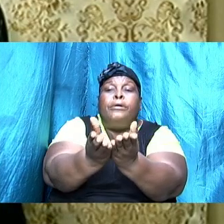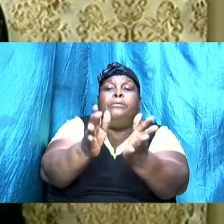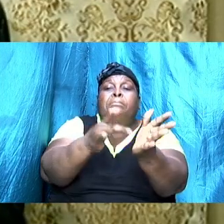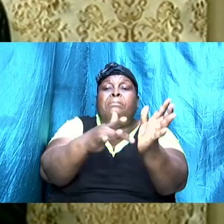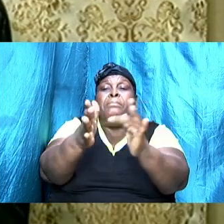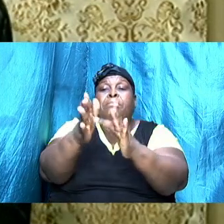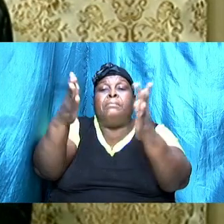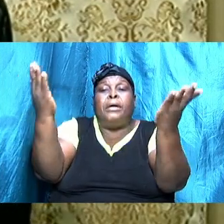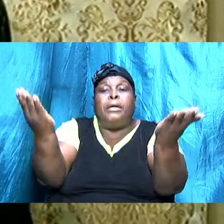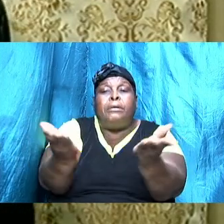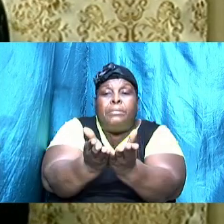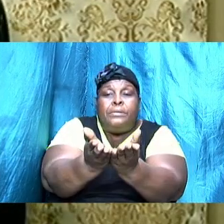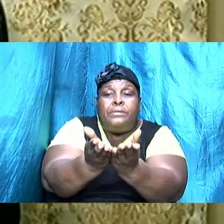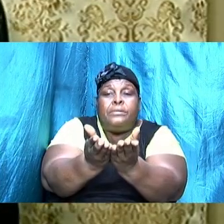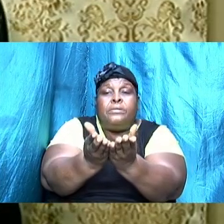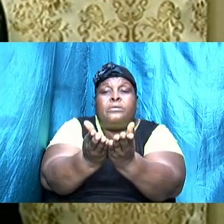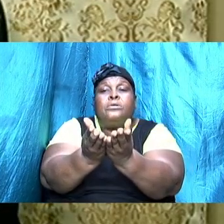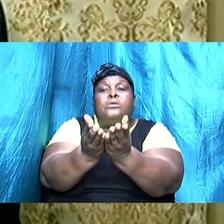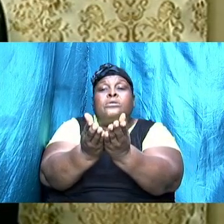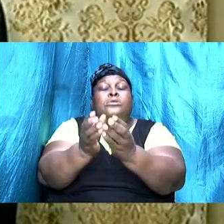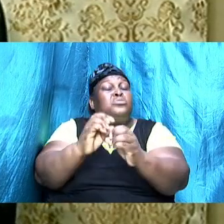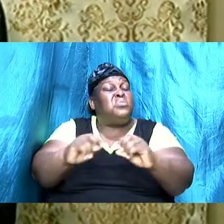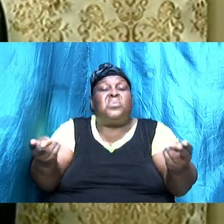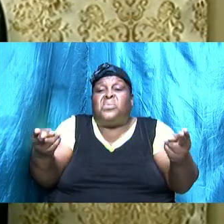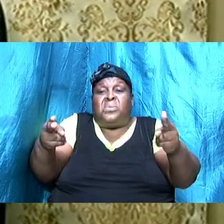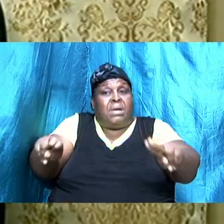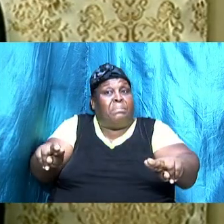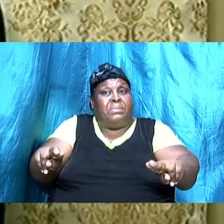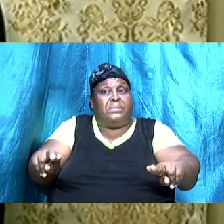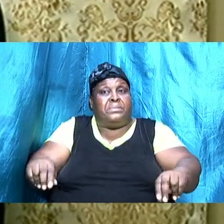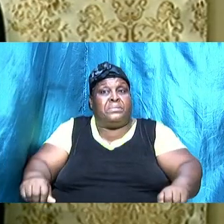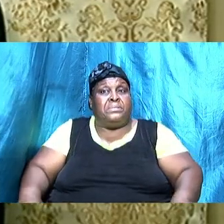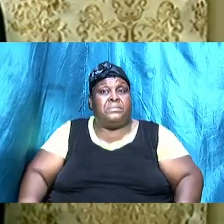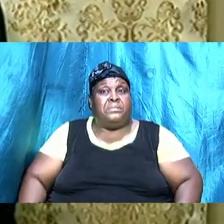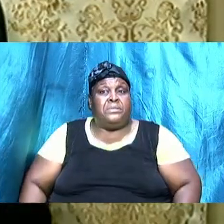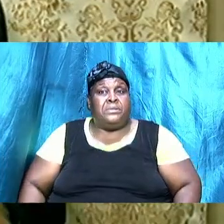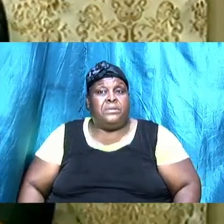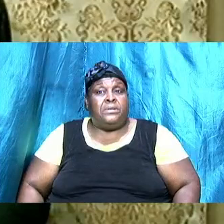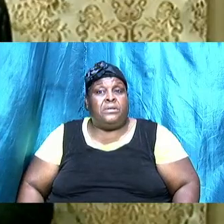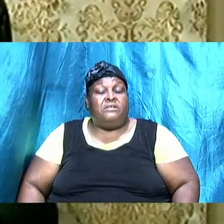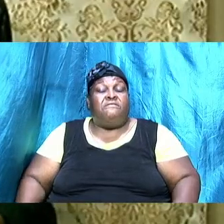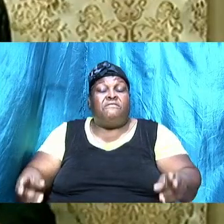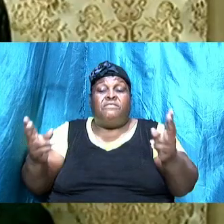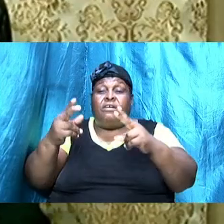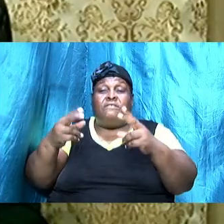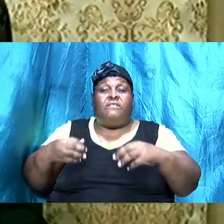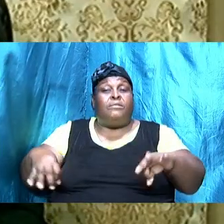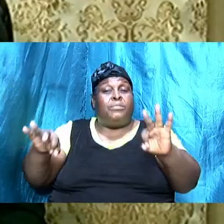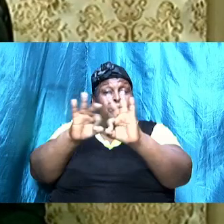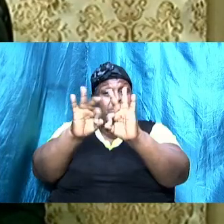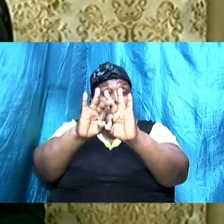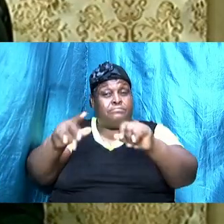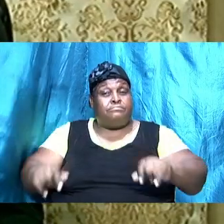Bible. It doesn't happen like that. Very important. Question.